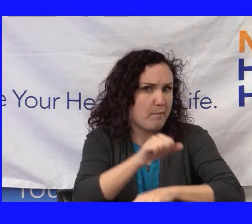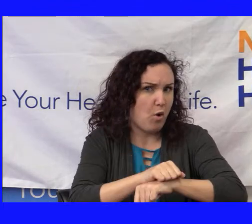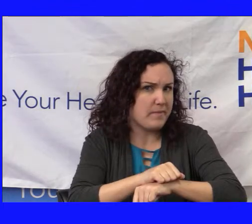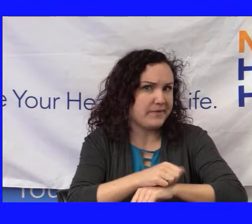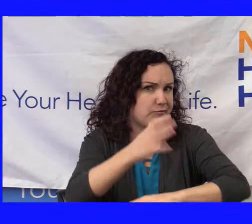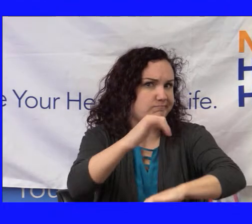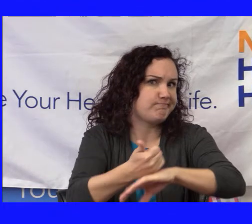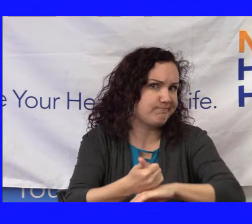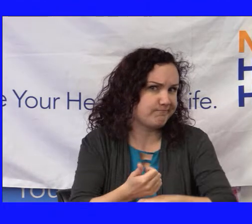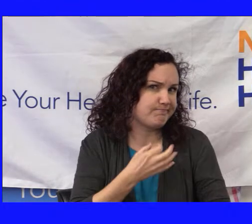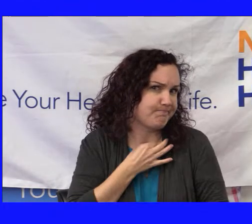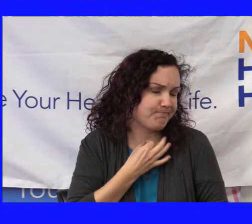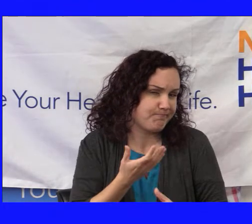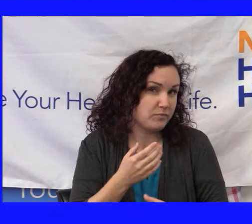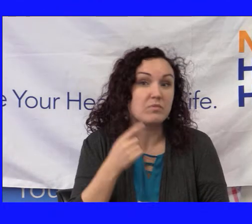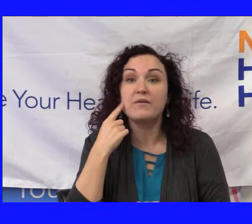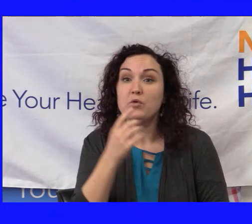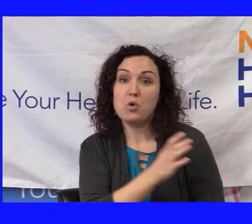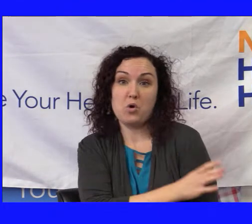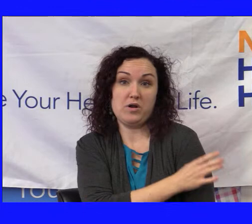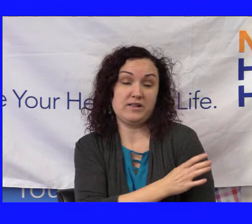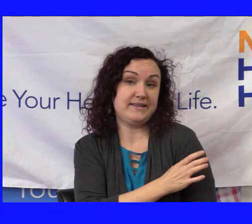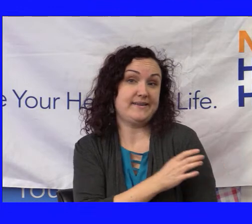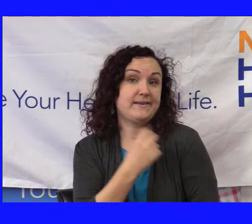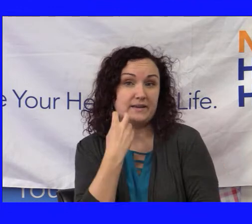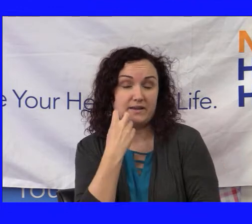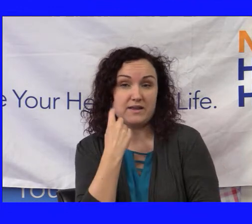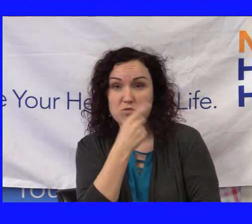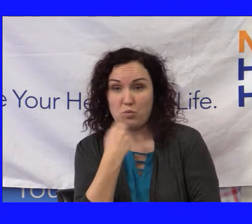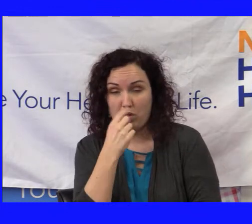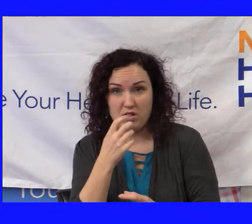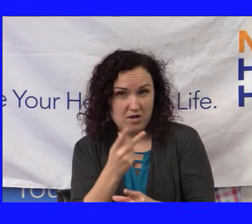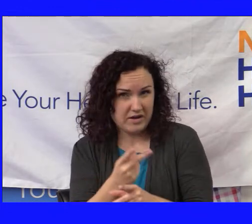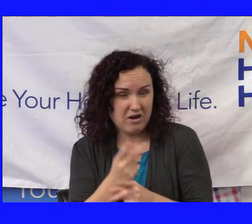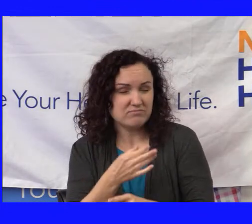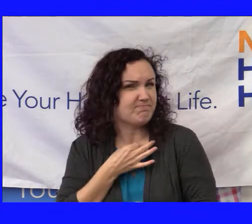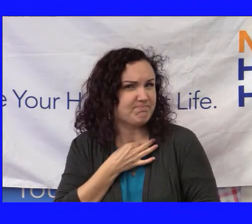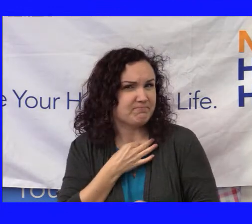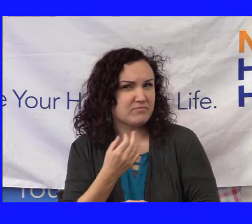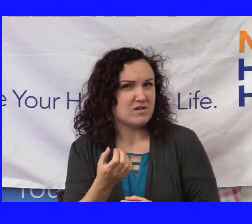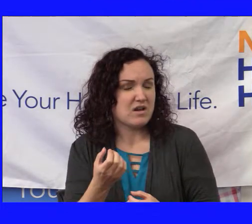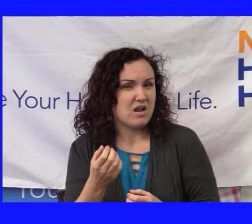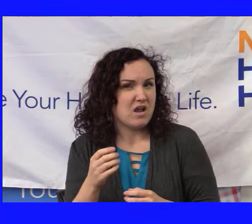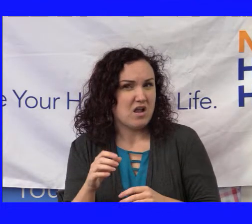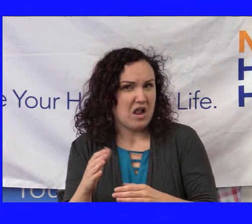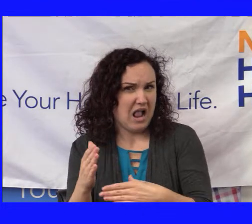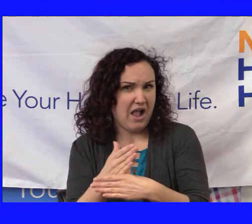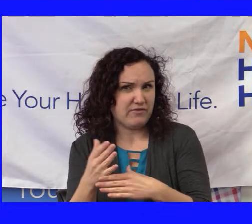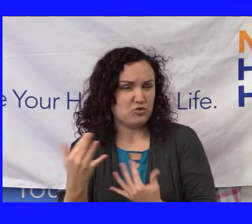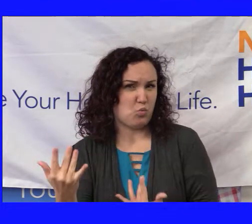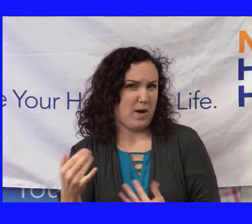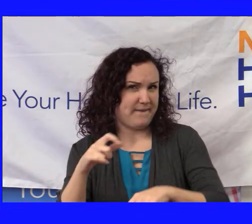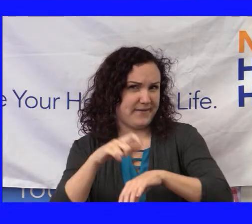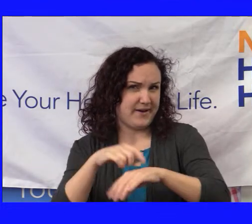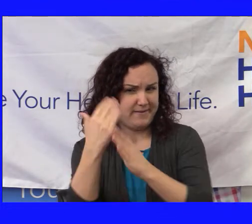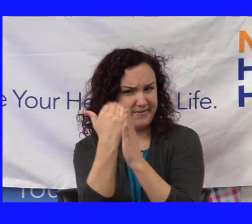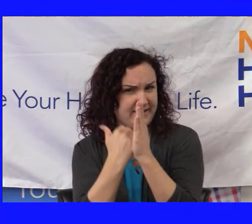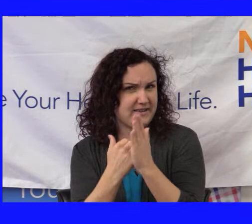the clinic and the oral care, do you have an idea of the average wait for a special